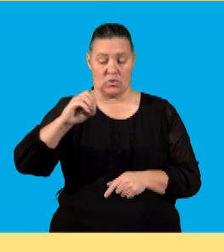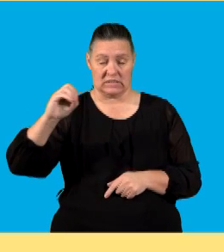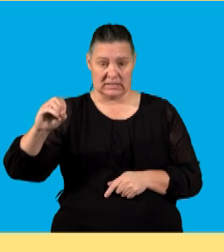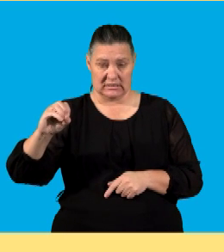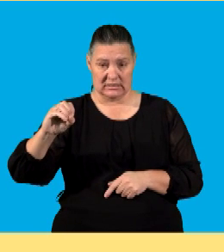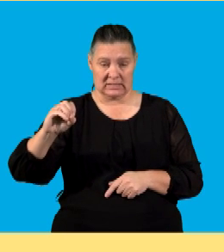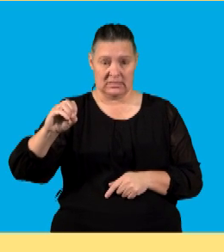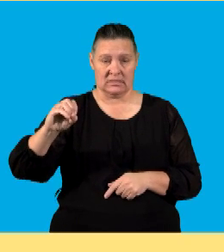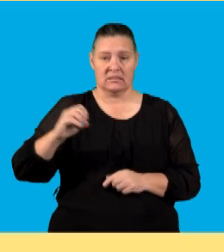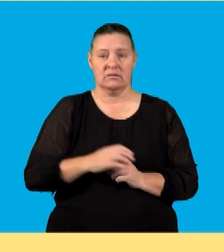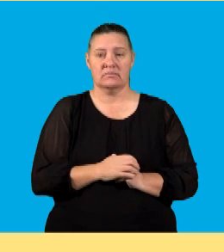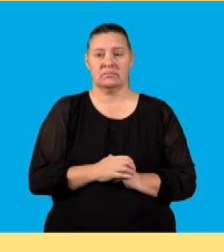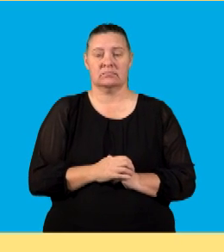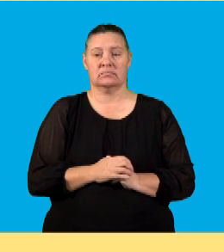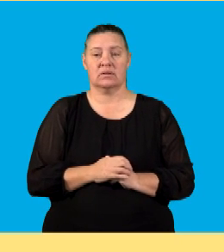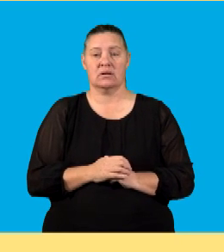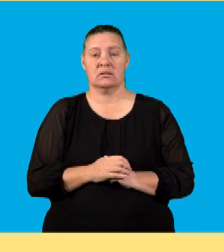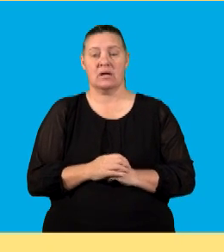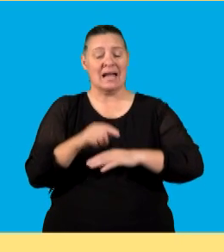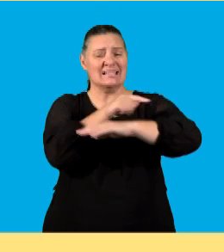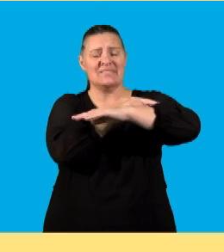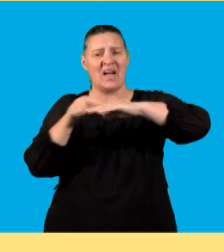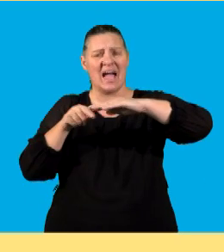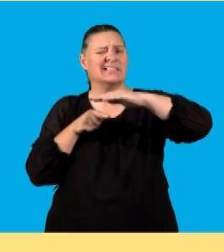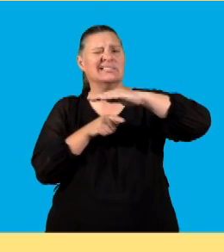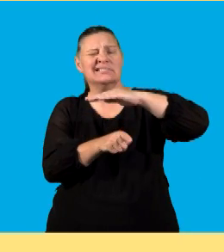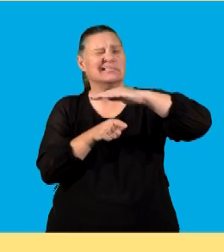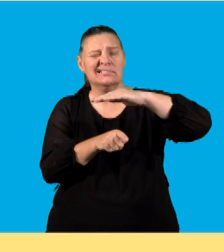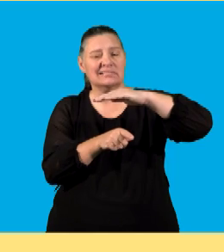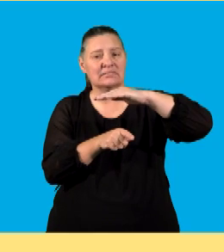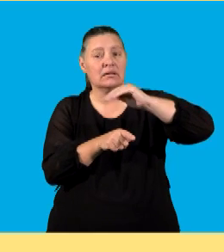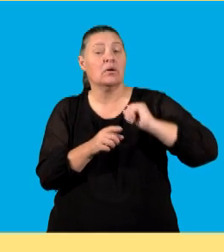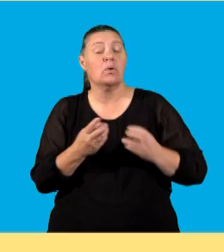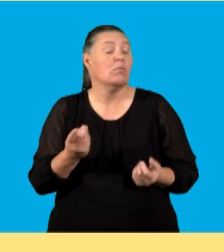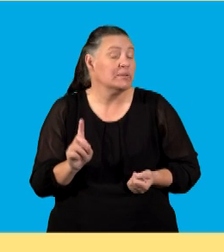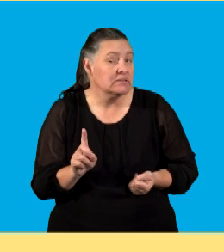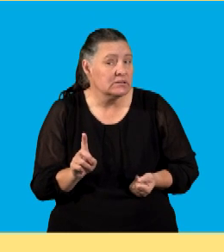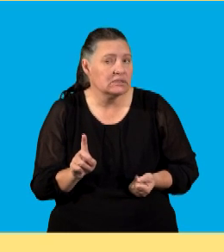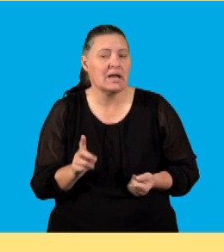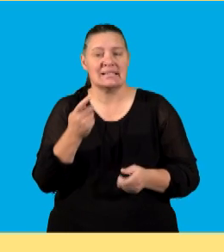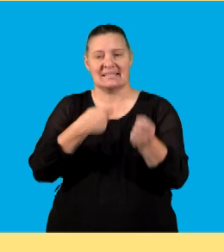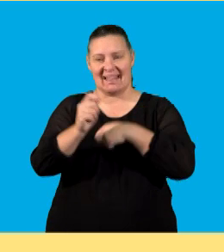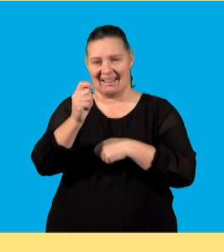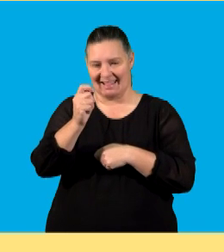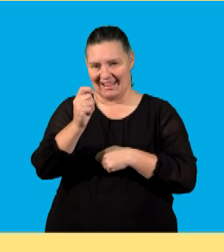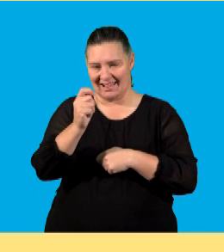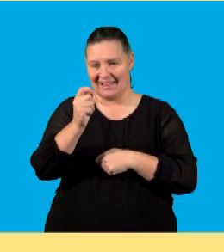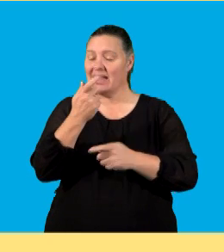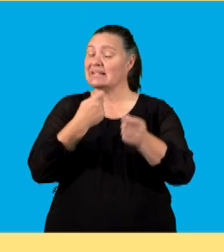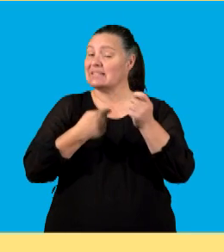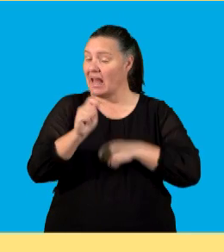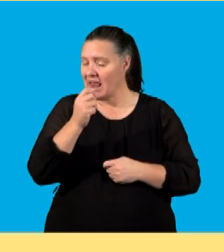155,000, there is my 155,000, and I divide it with my